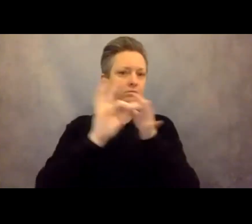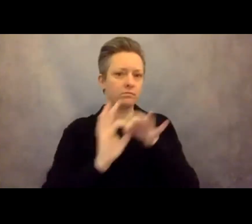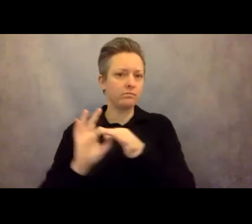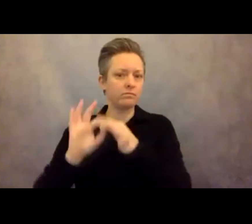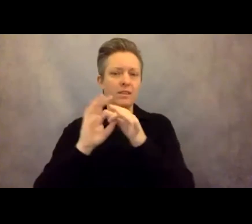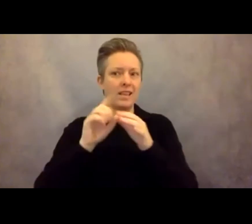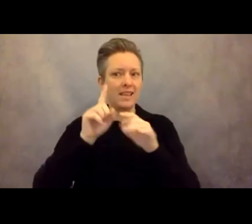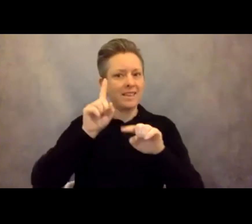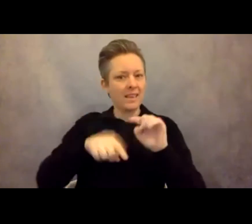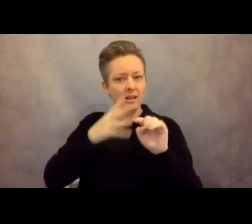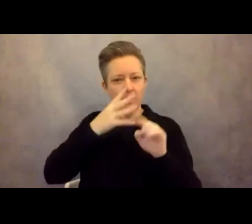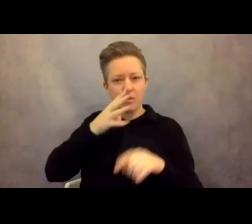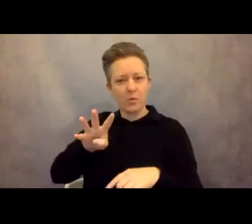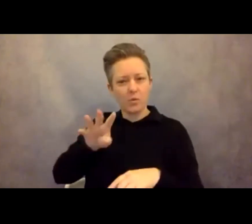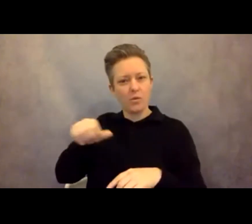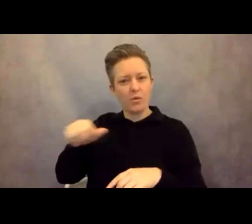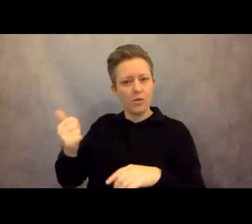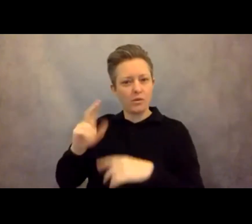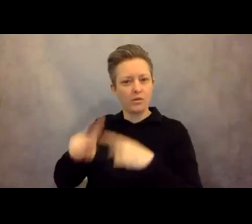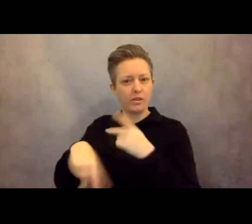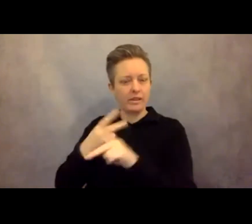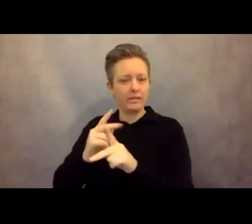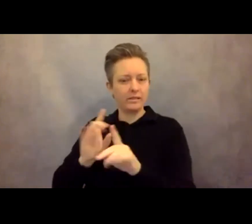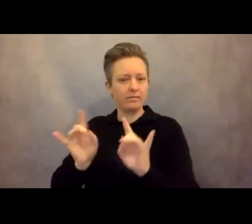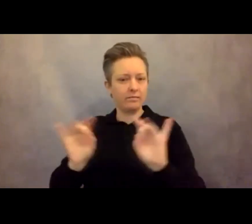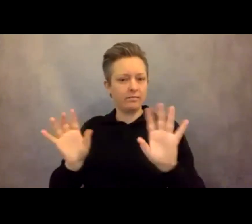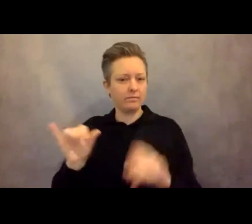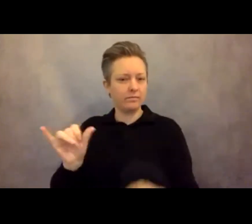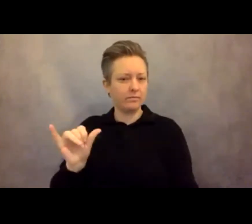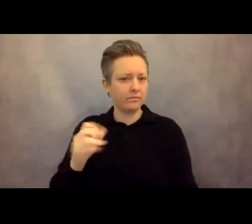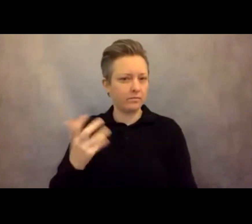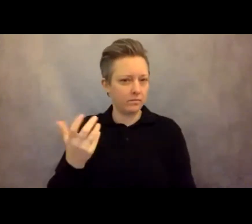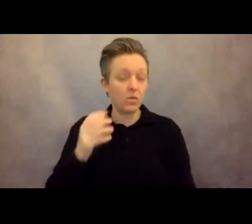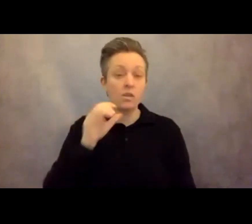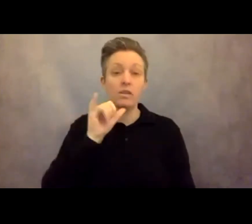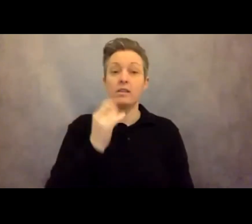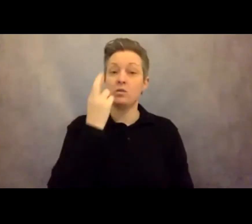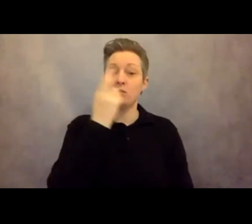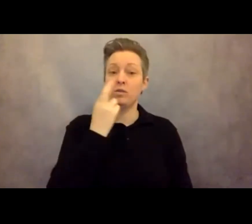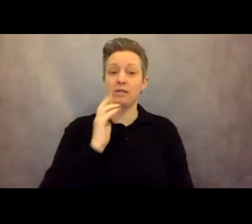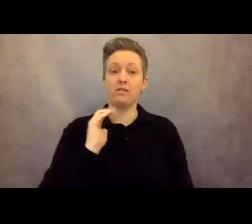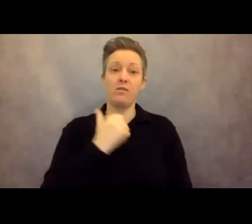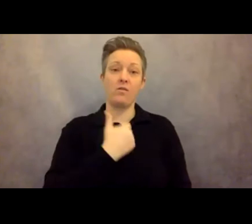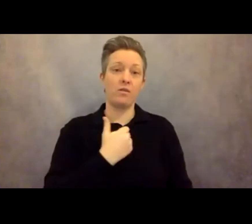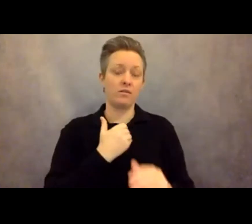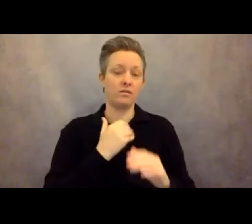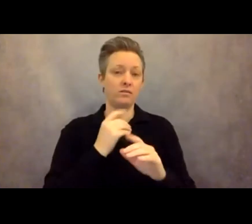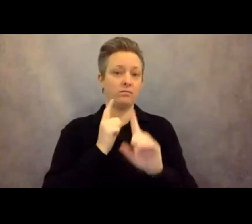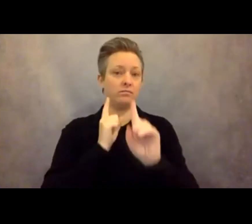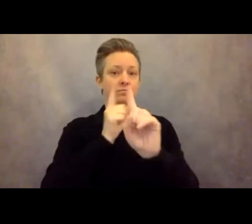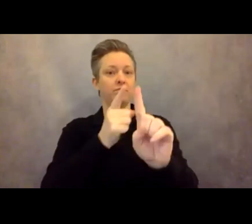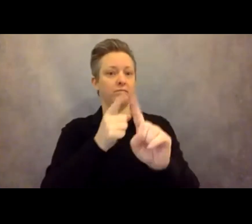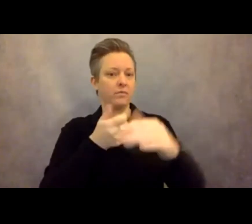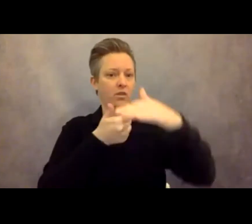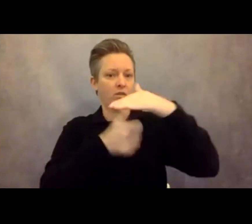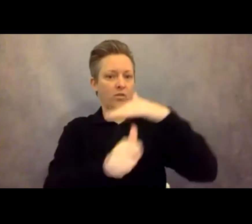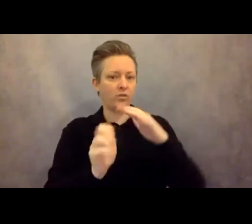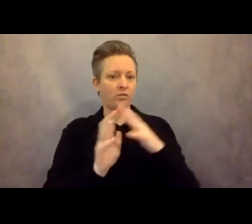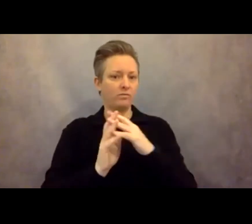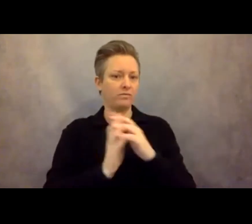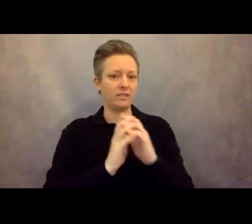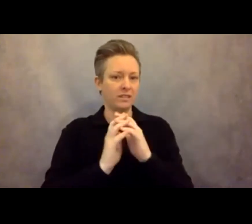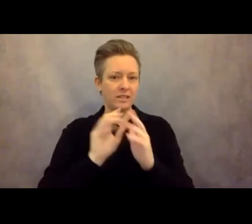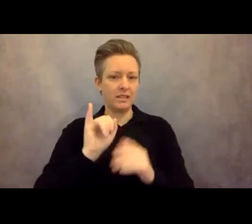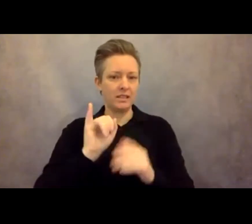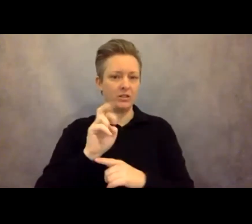experiencing. And this is why, our mission is intersectionality, is social justice, is addressing all forms